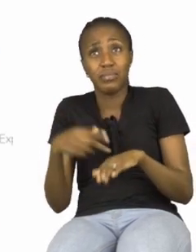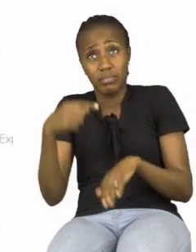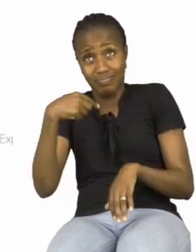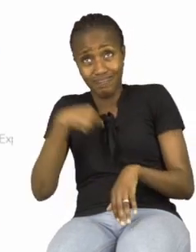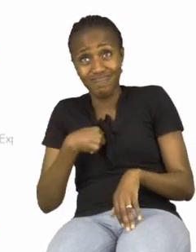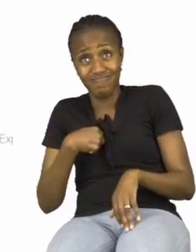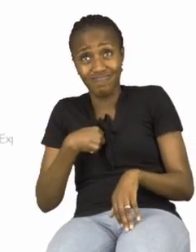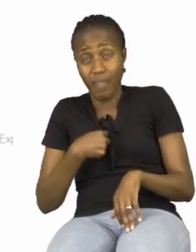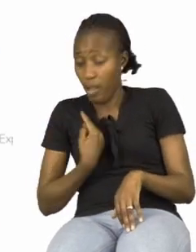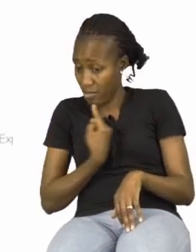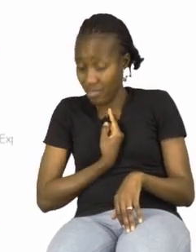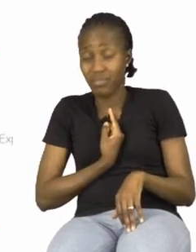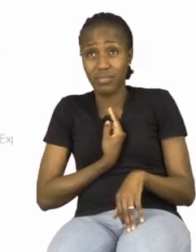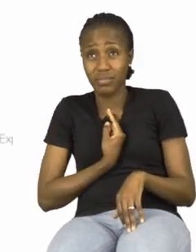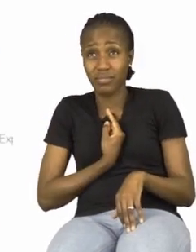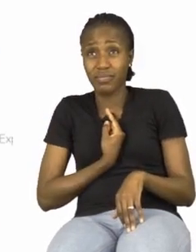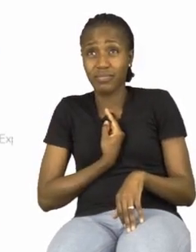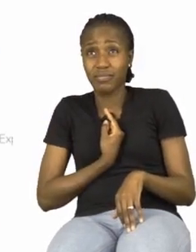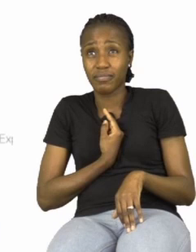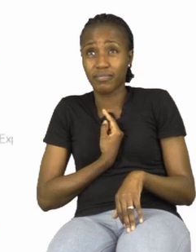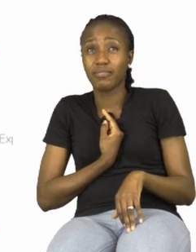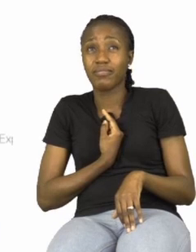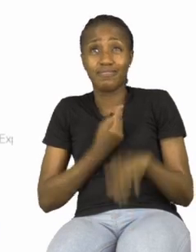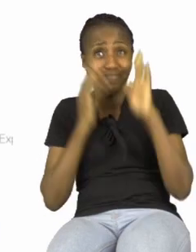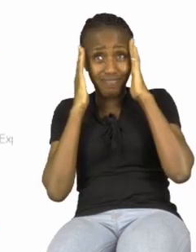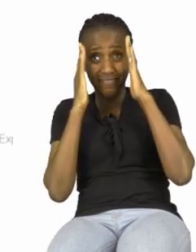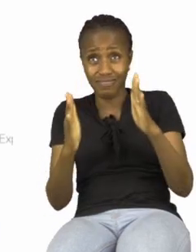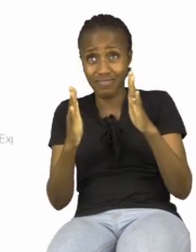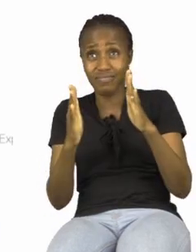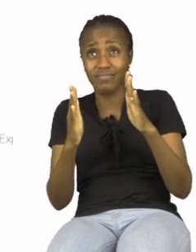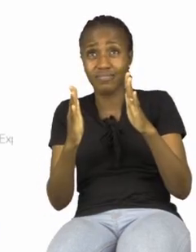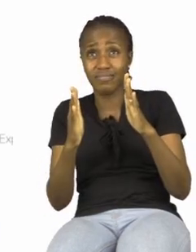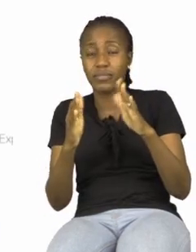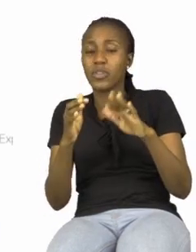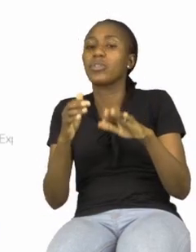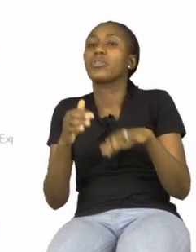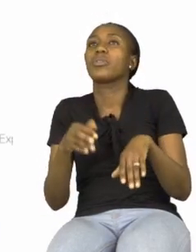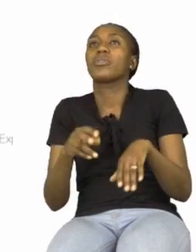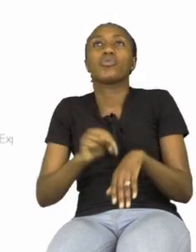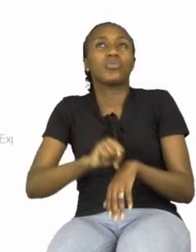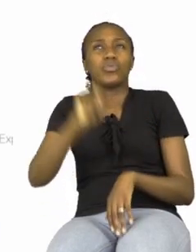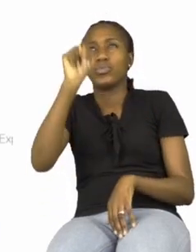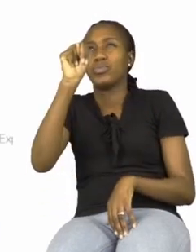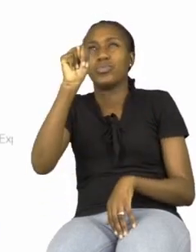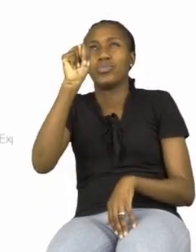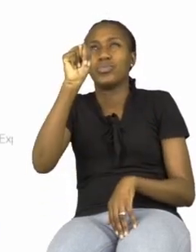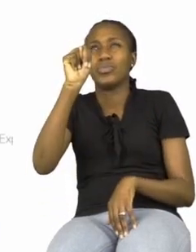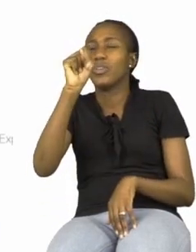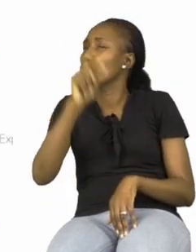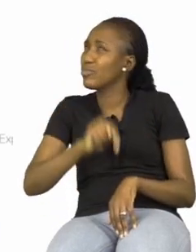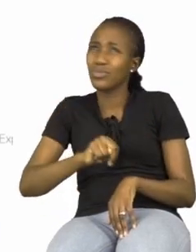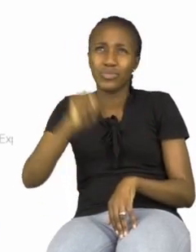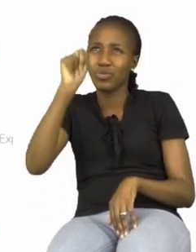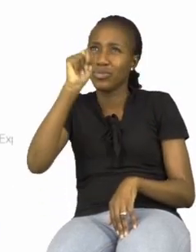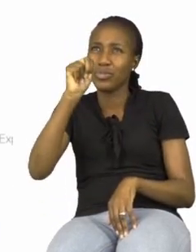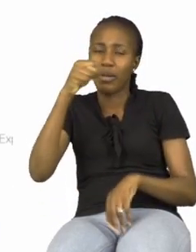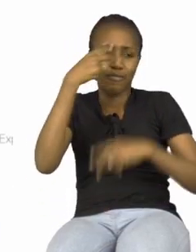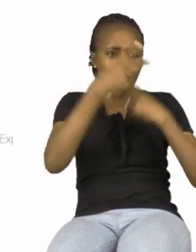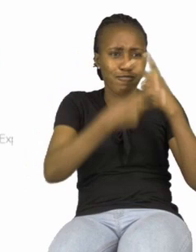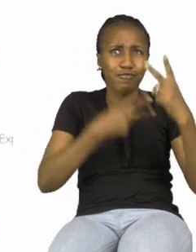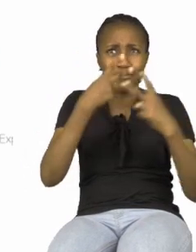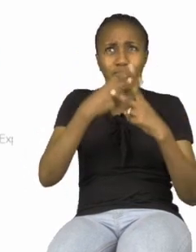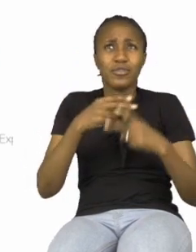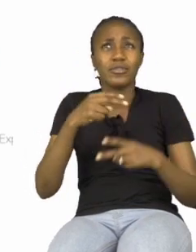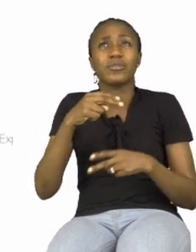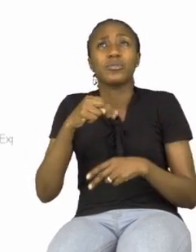personally, I've committed to, especially in the north. All right. So especially, I've visited Ndangwa,